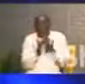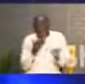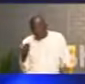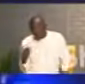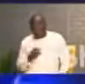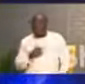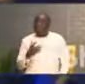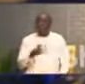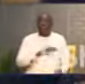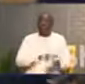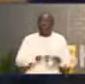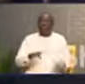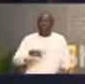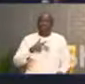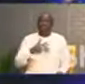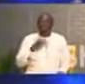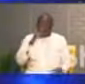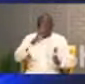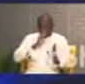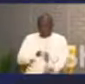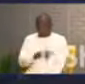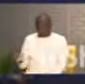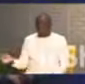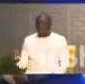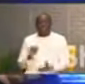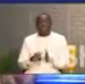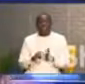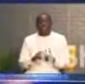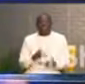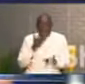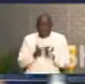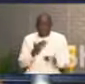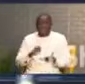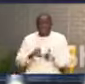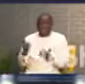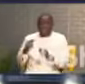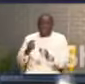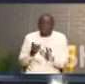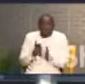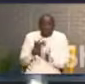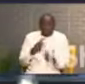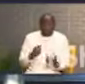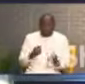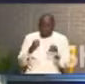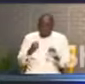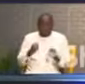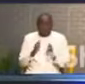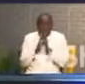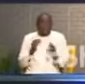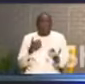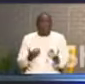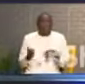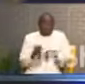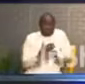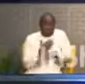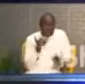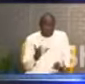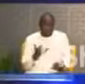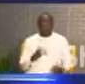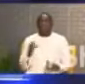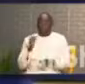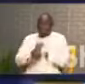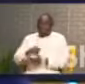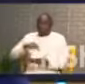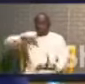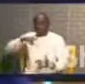I want you to not disrespect the health in your prayer that has come as a result of that. The health in your word study life. Somebody told